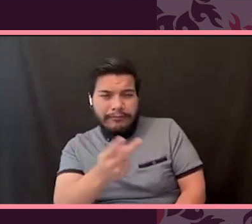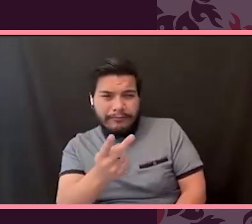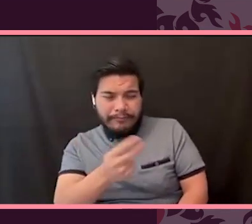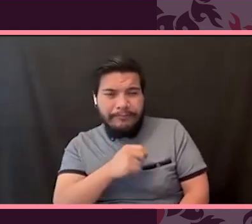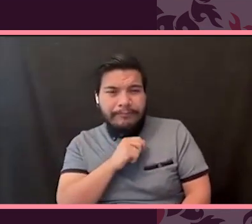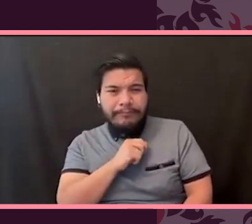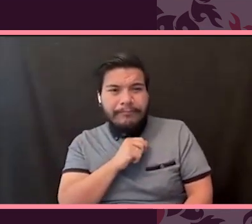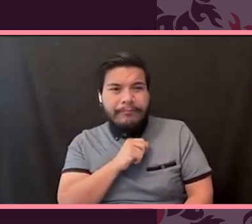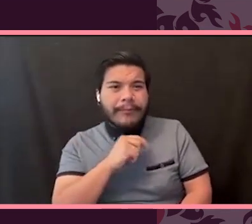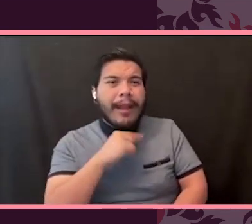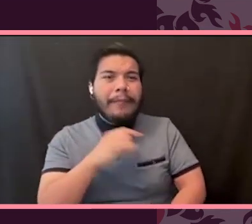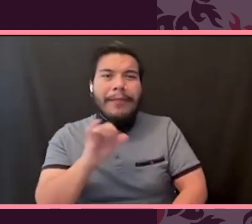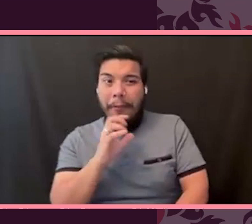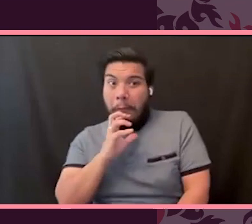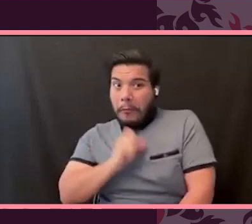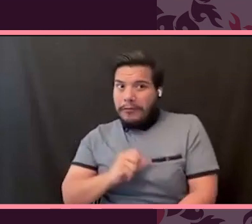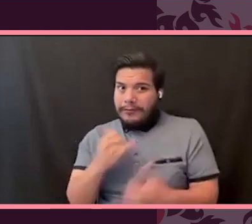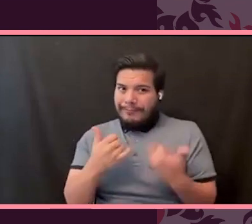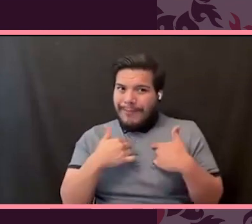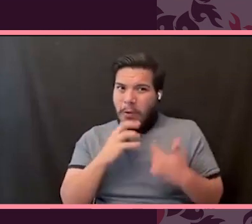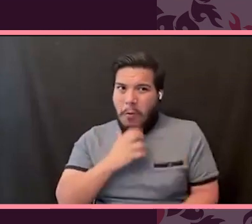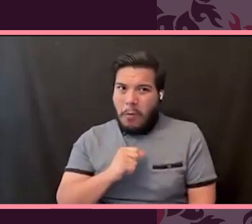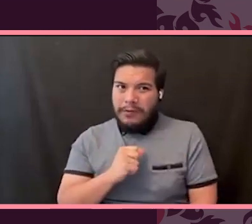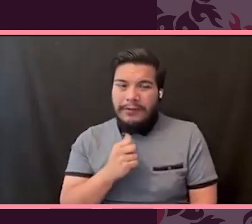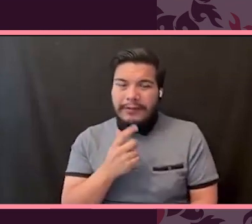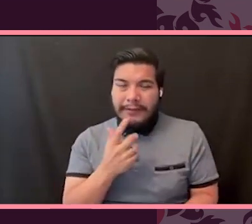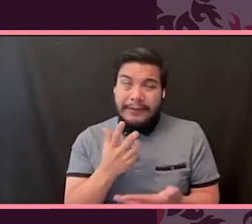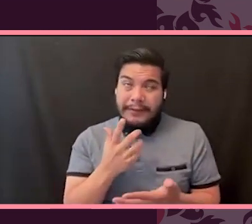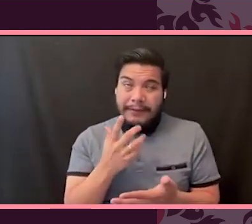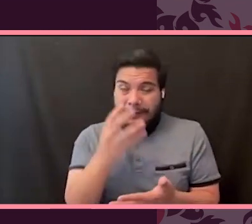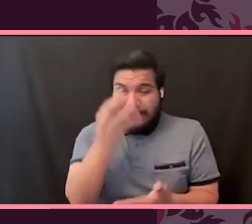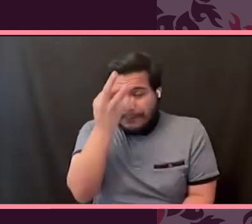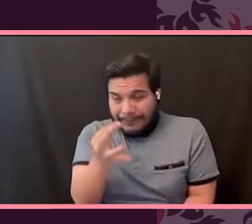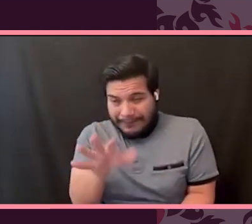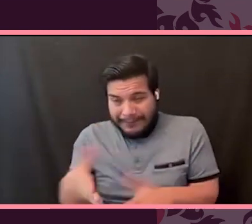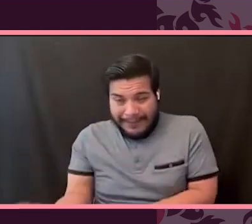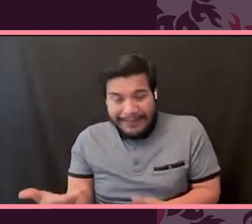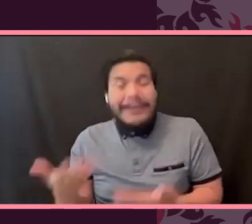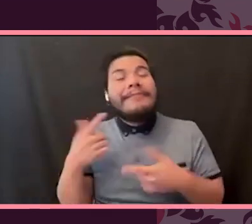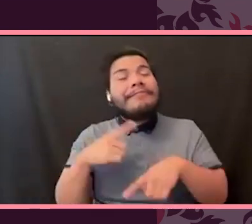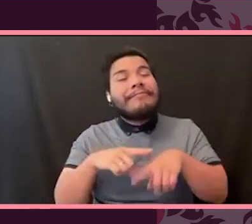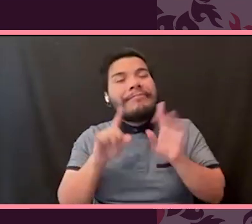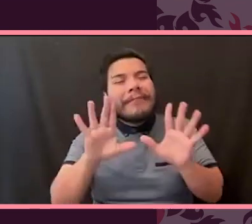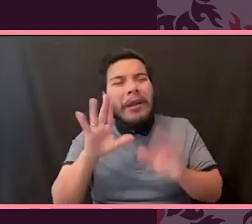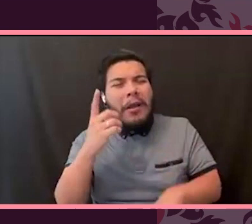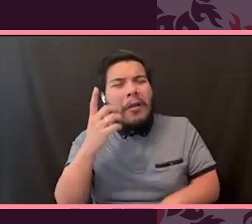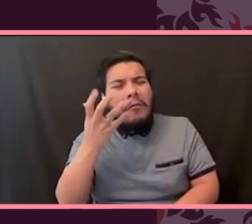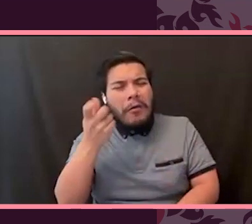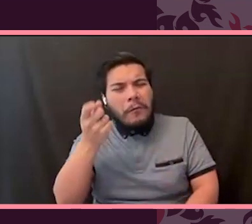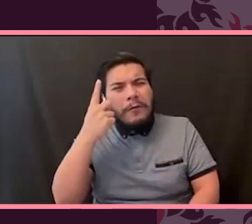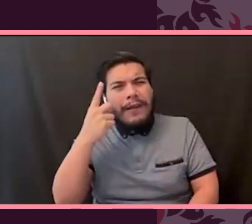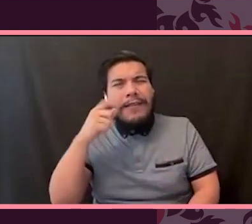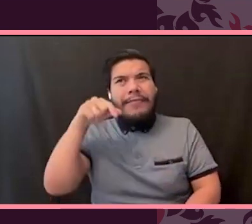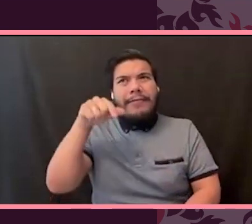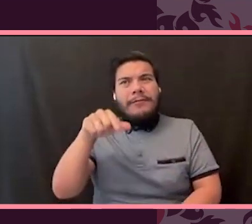I'm like old now and, like basically dead. So I would really like to understand this